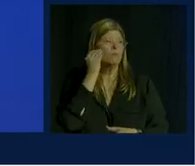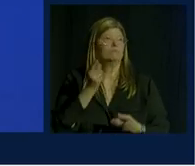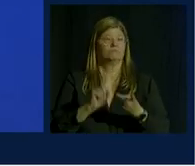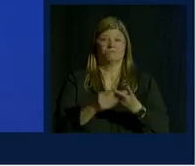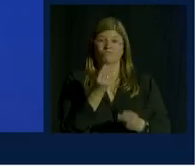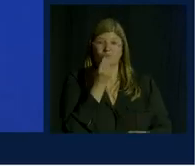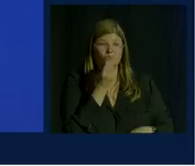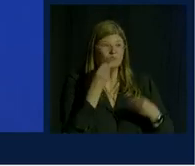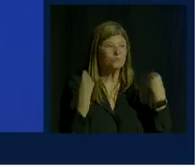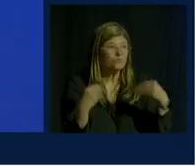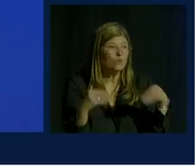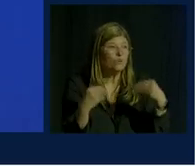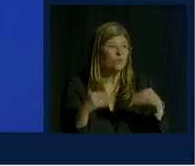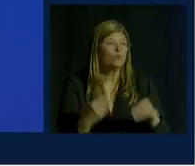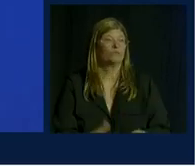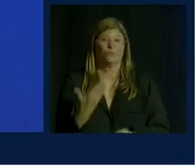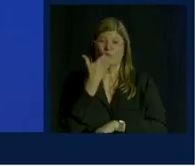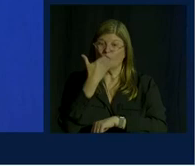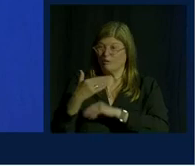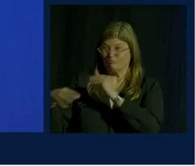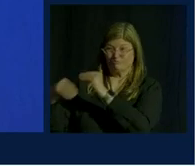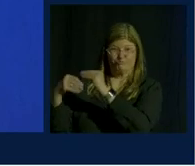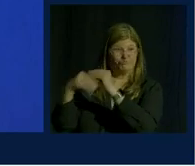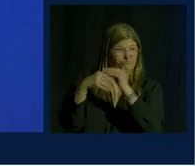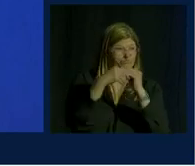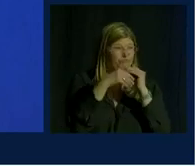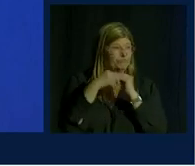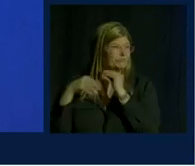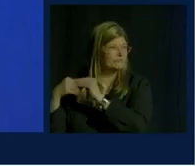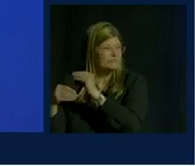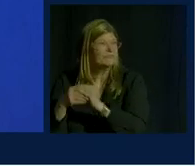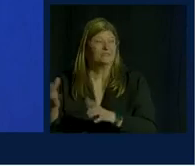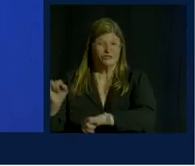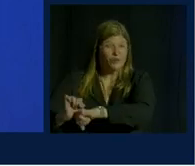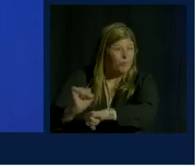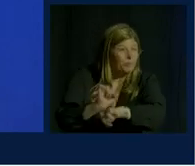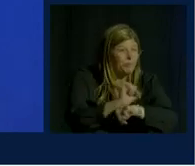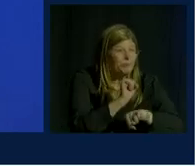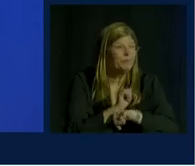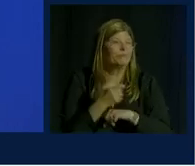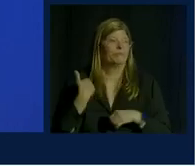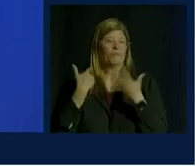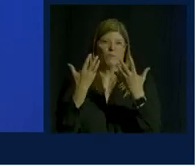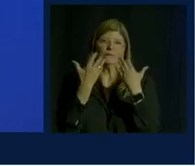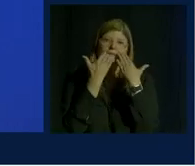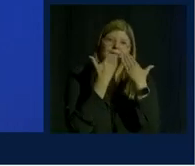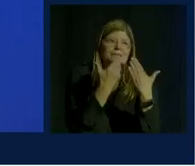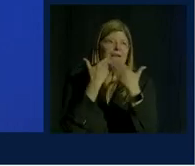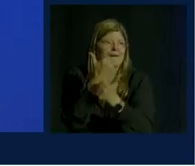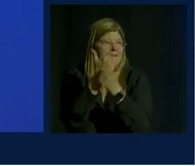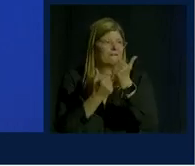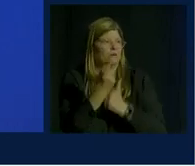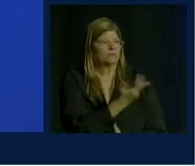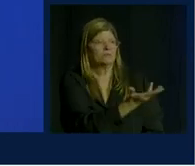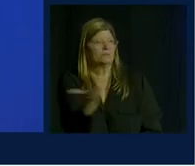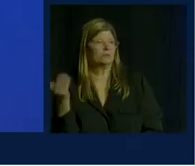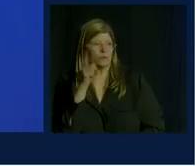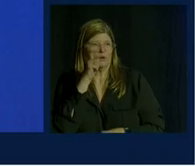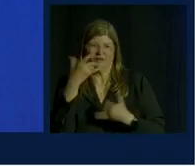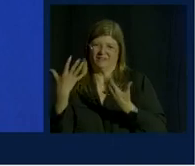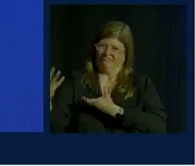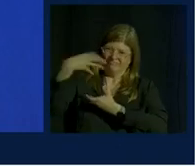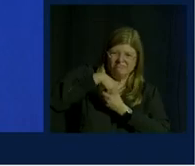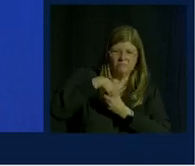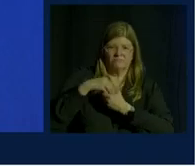of 450 new homes, a grocery store, and so many more amenities